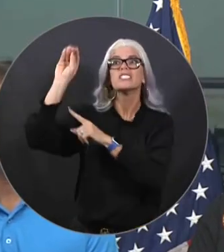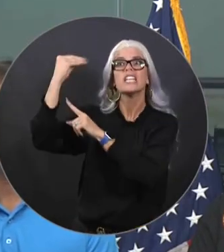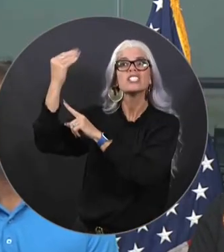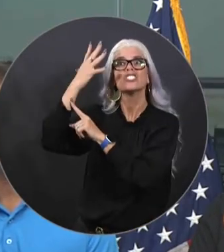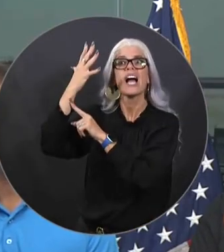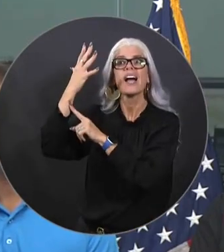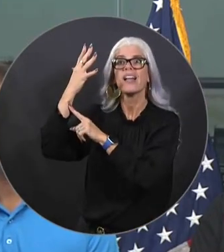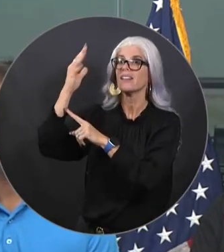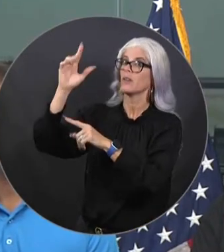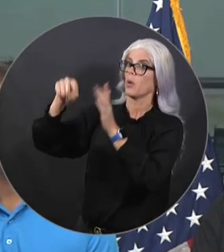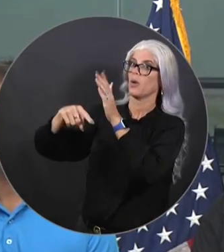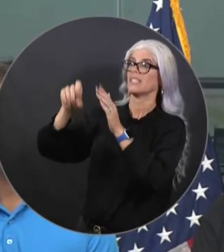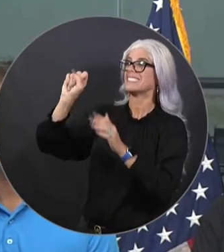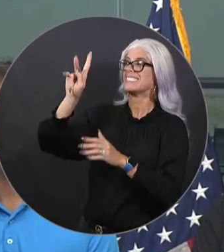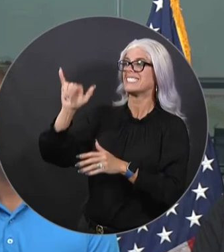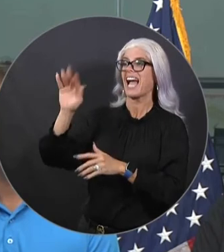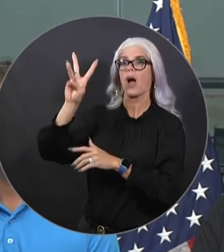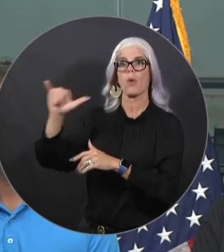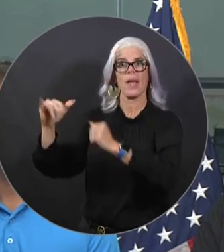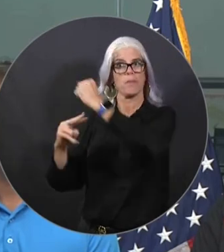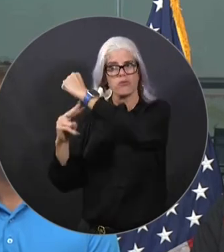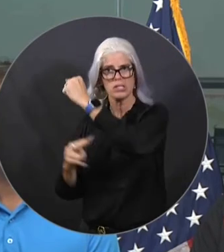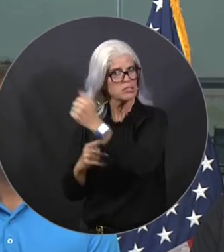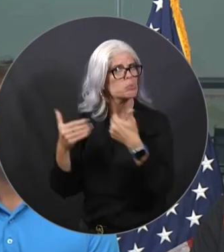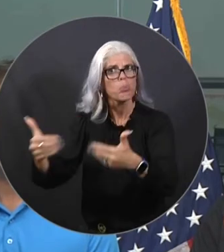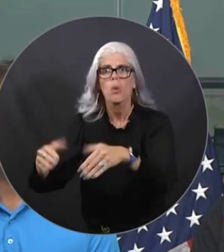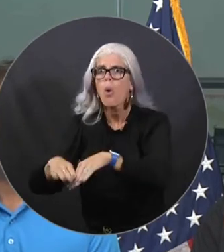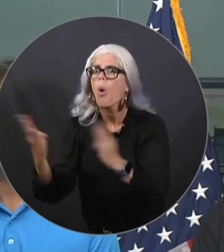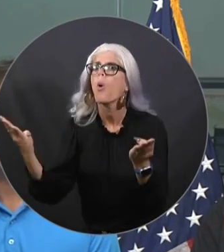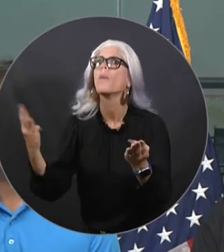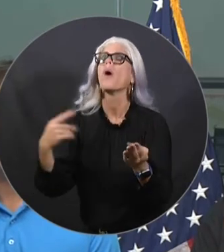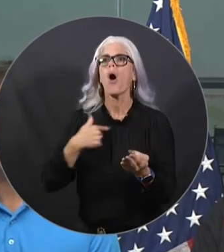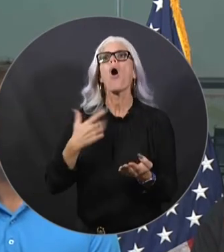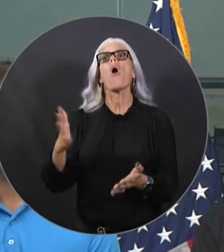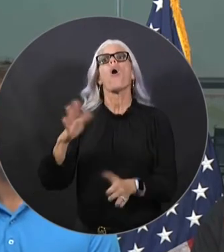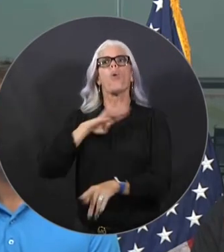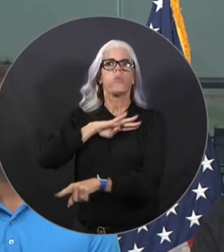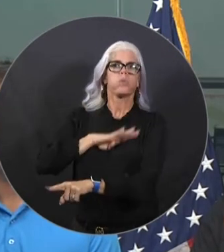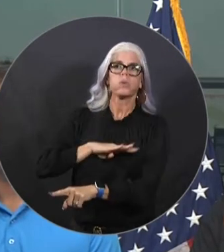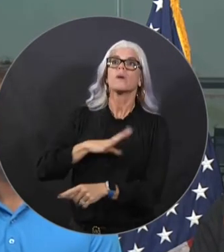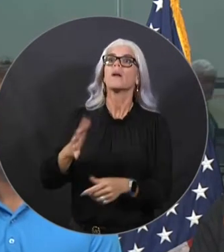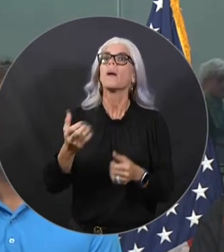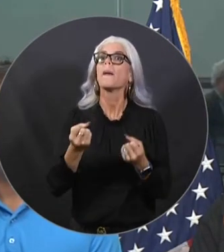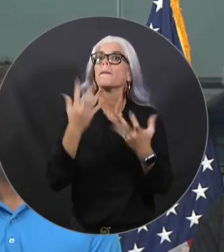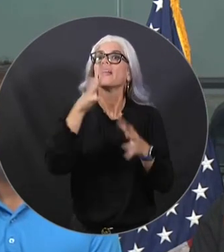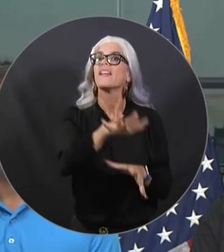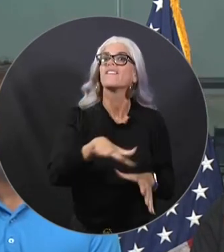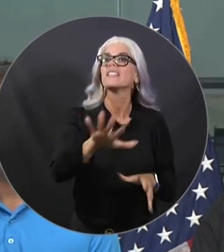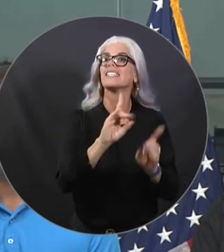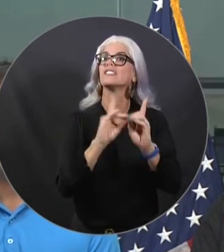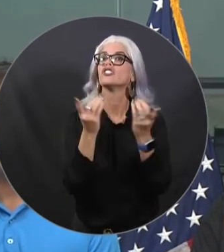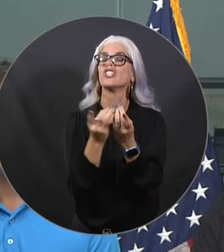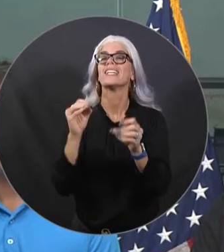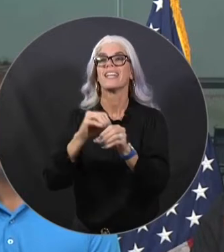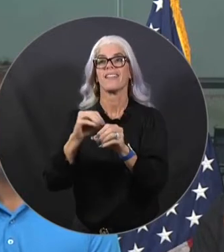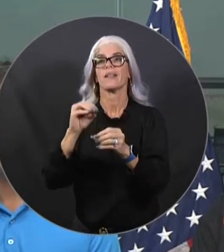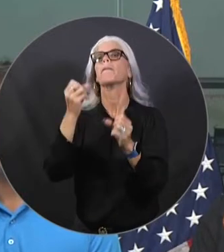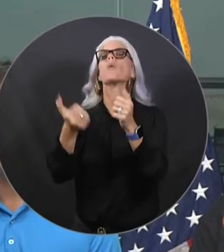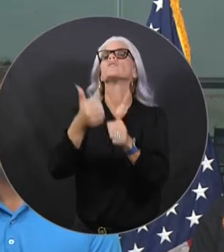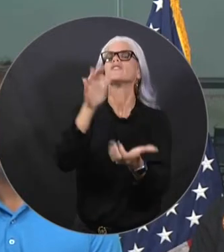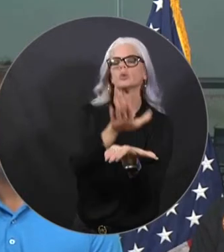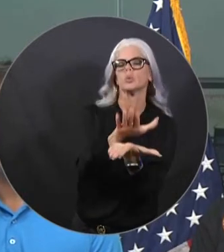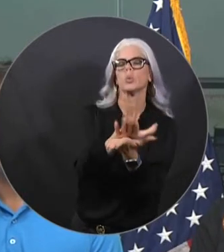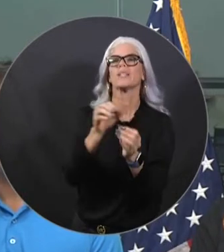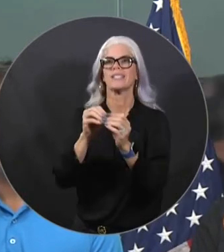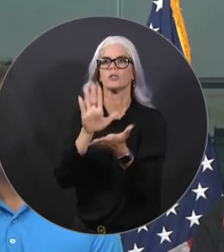and so we are happy to see that. Most school districts throughout the state will be reopening either Friday or Monday. Obviously, Lee and